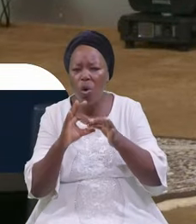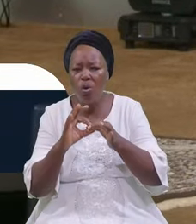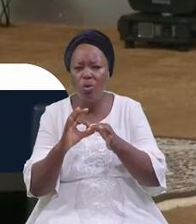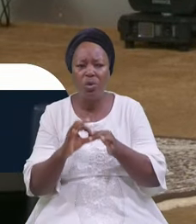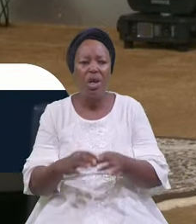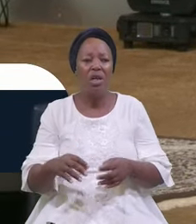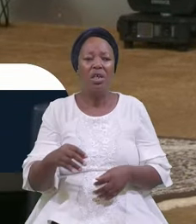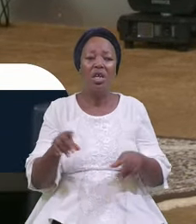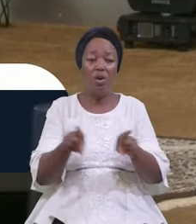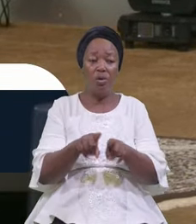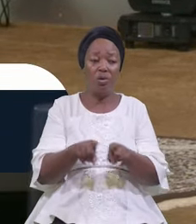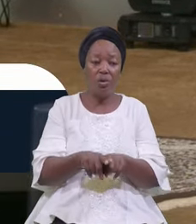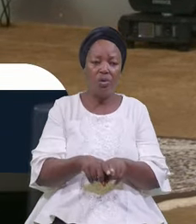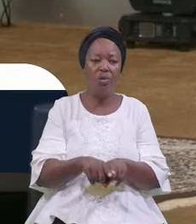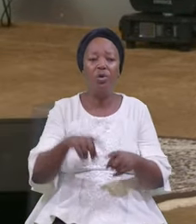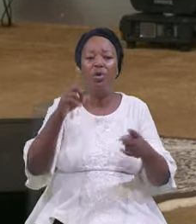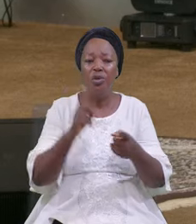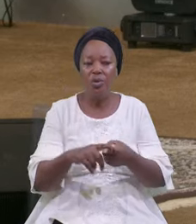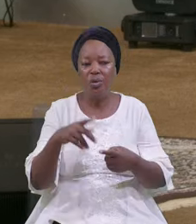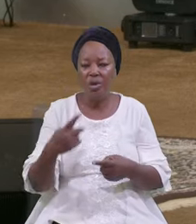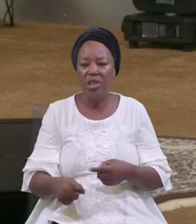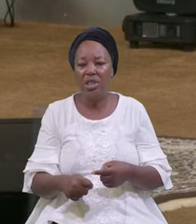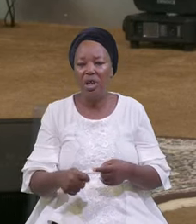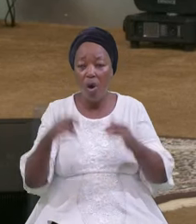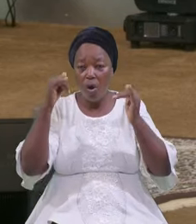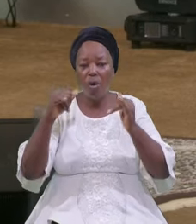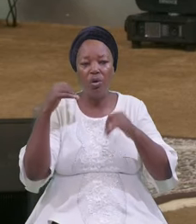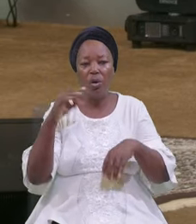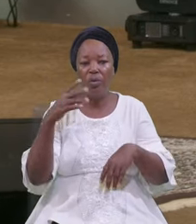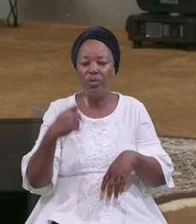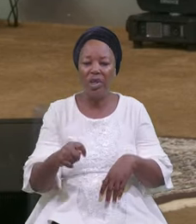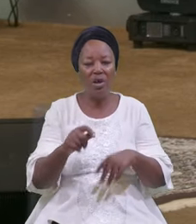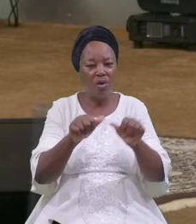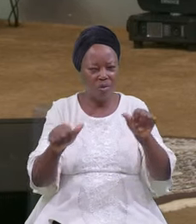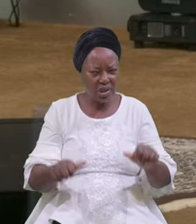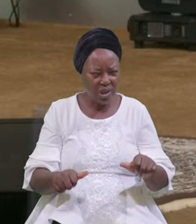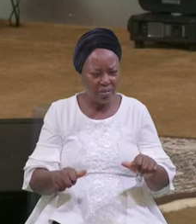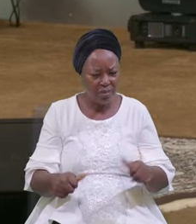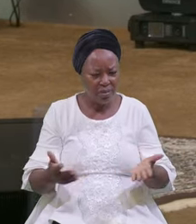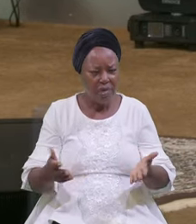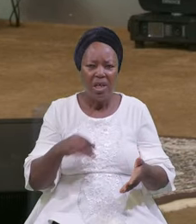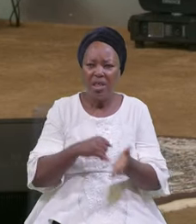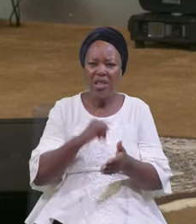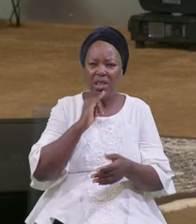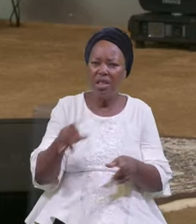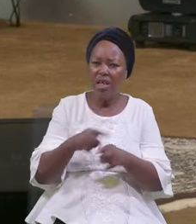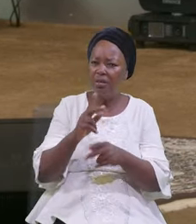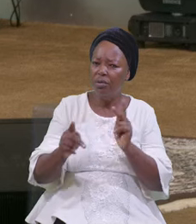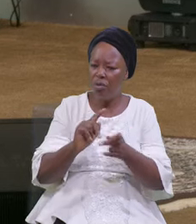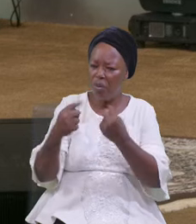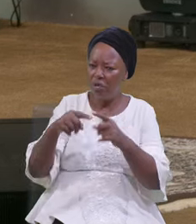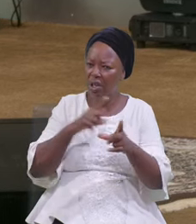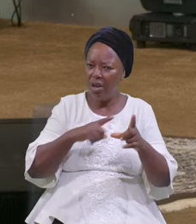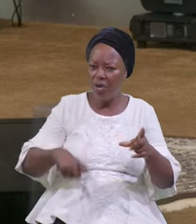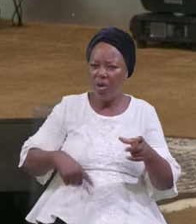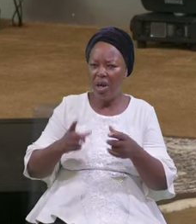the hands of the altar. It's like Abraham when he sacrificed those birds to the Lord, and then other birds of